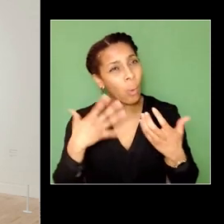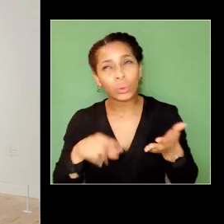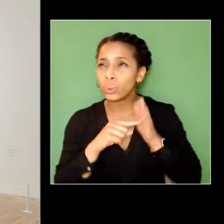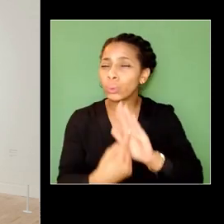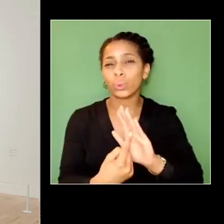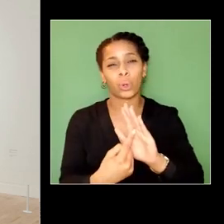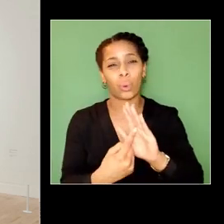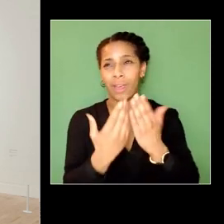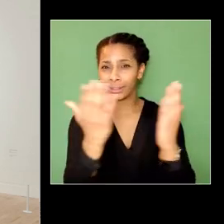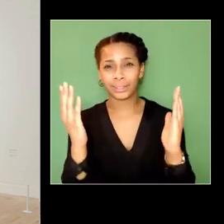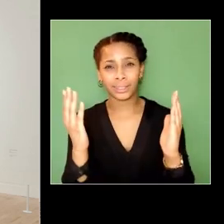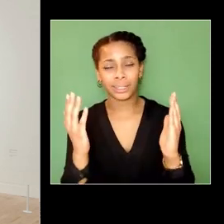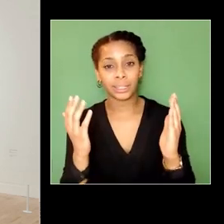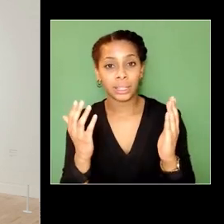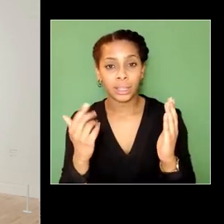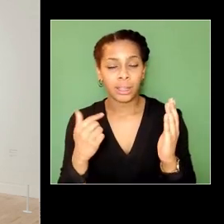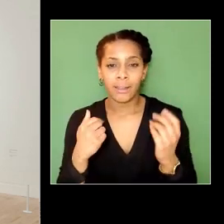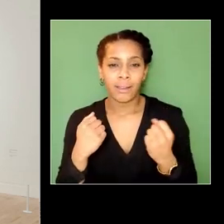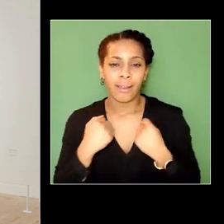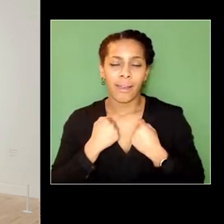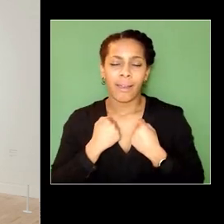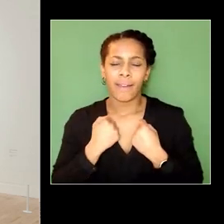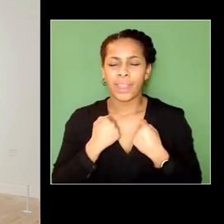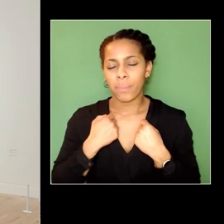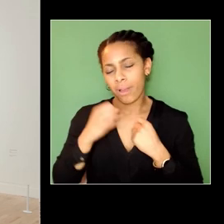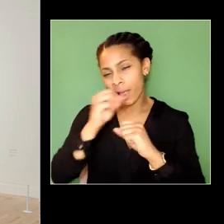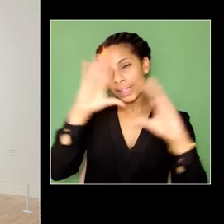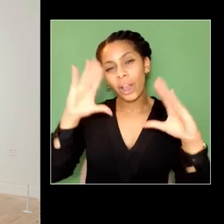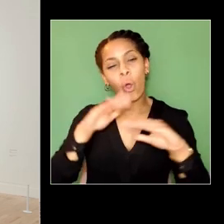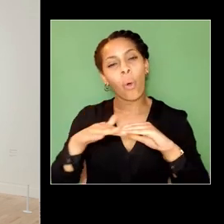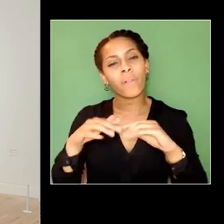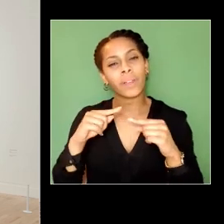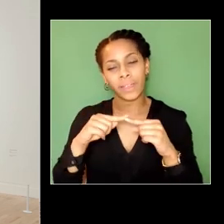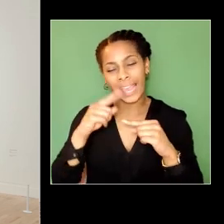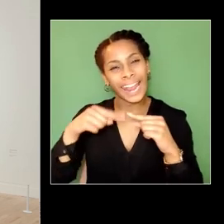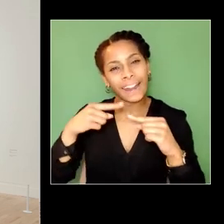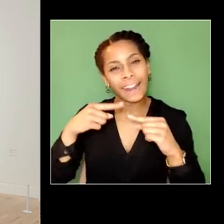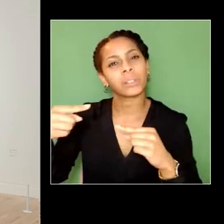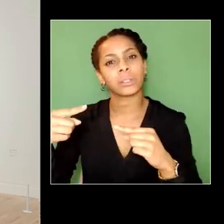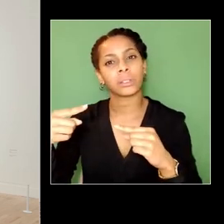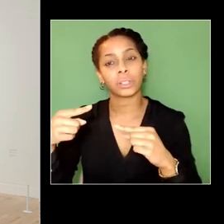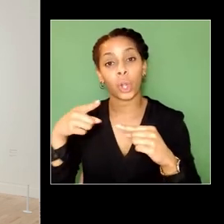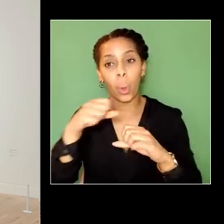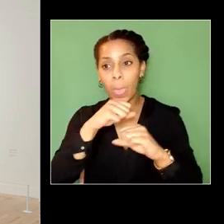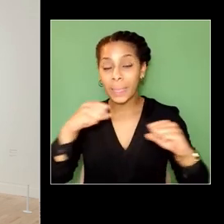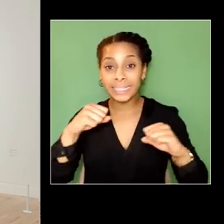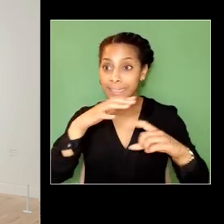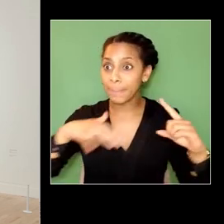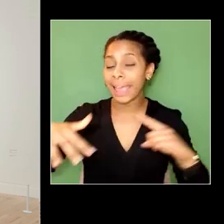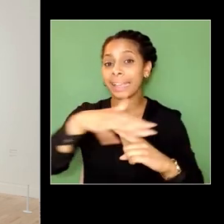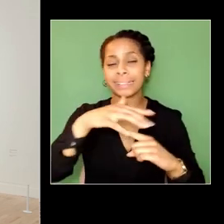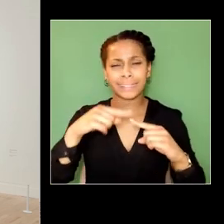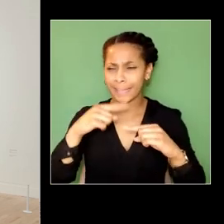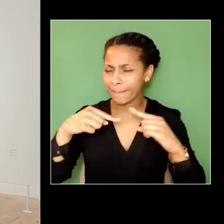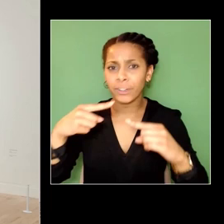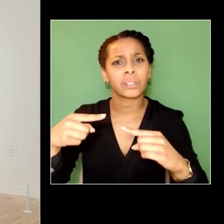have of the infinite, and given that that space is infinite,